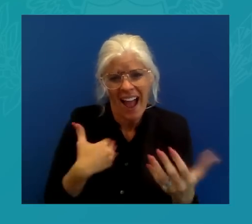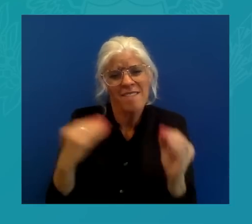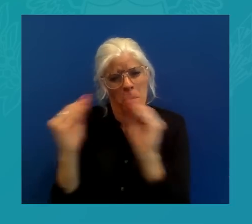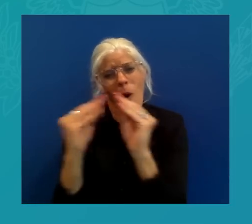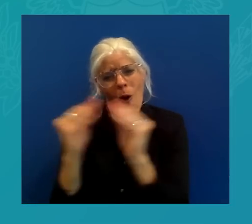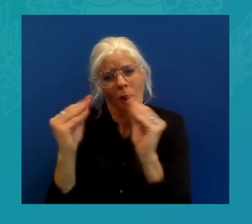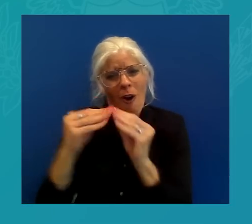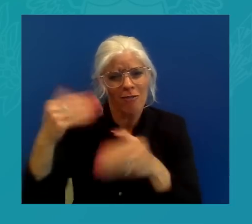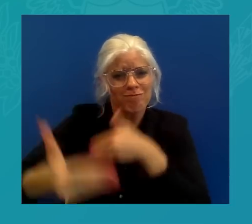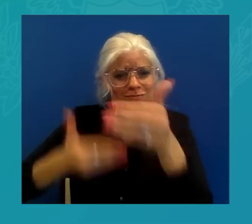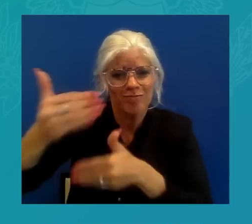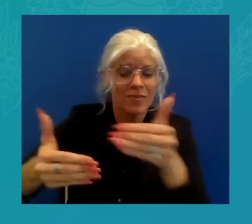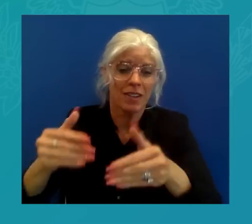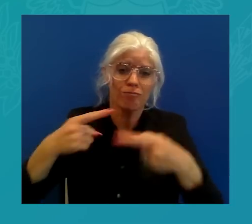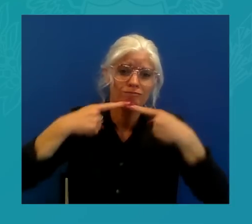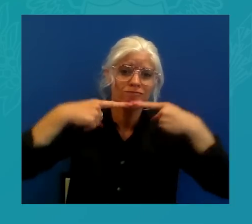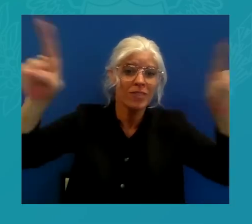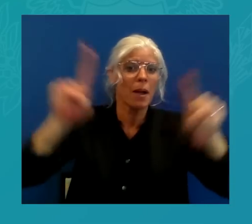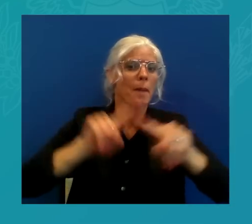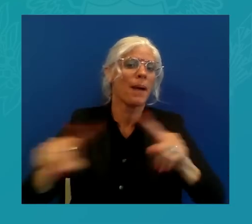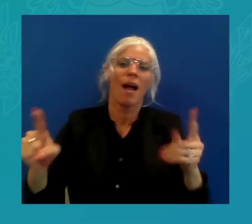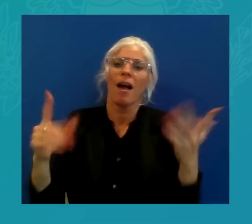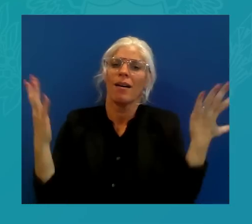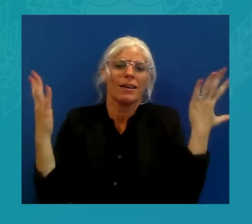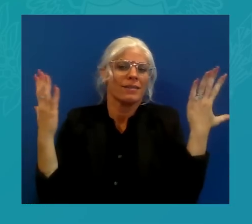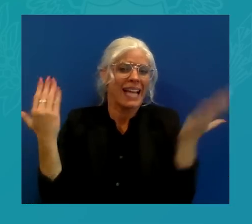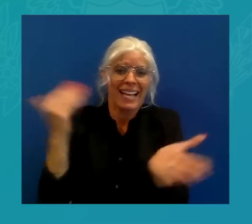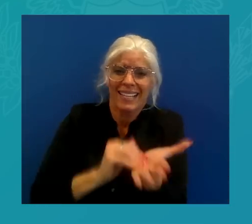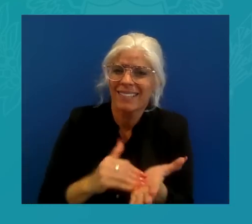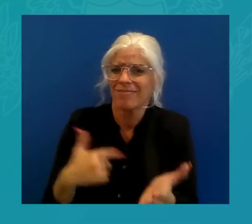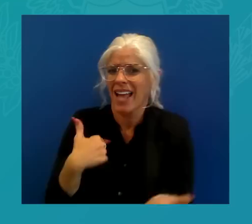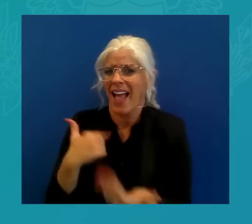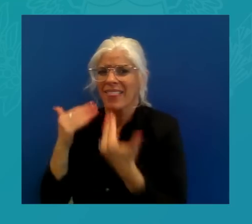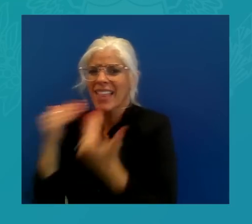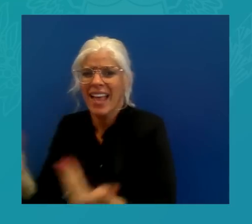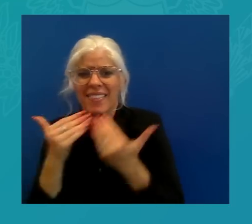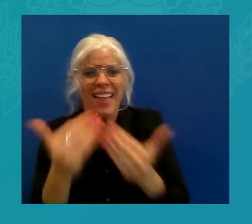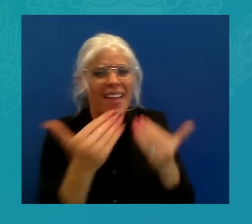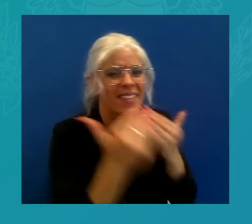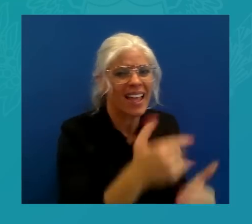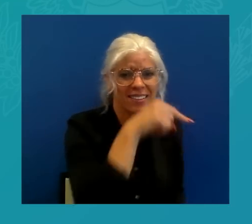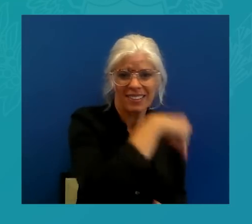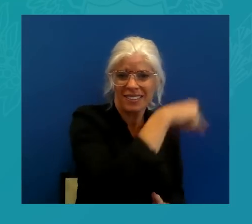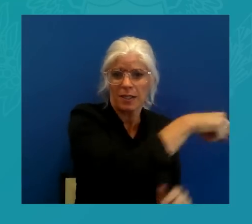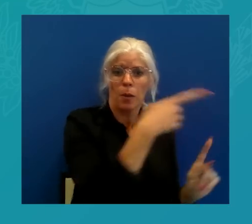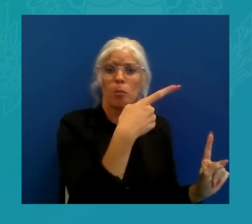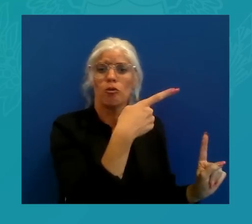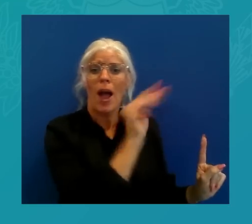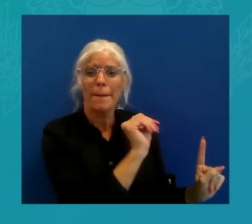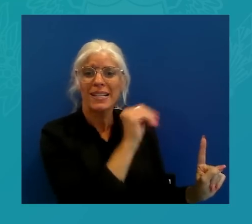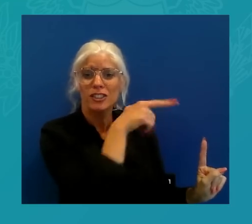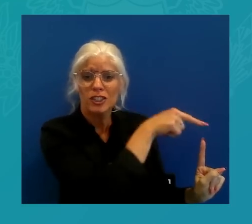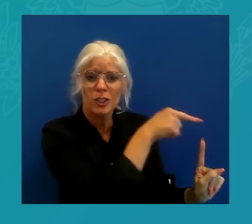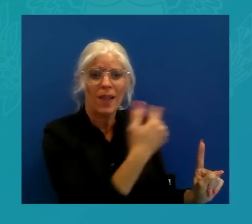And so again, I thank the leaders at this table, and Mr. Prime Minister, you again for hosting us.